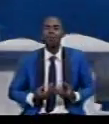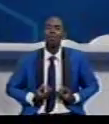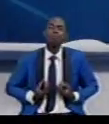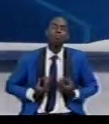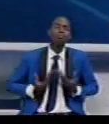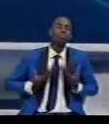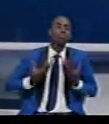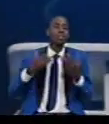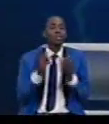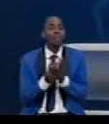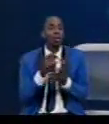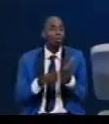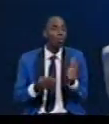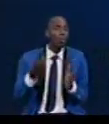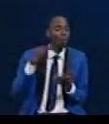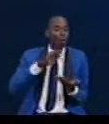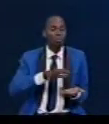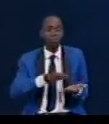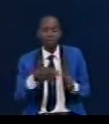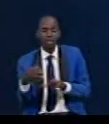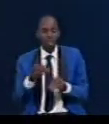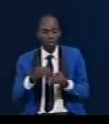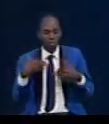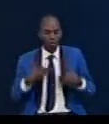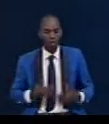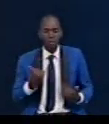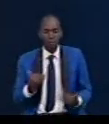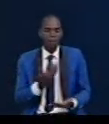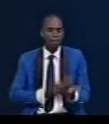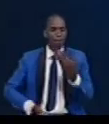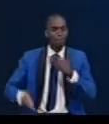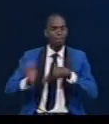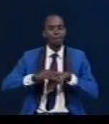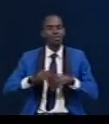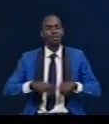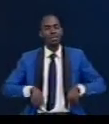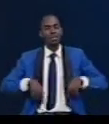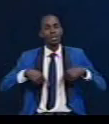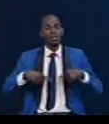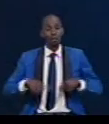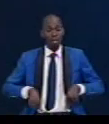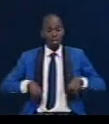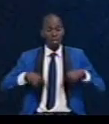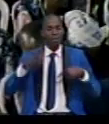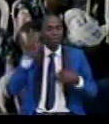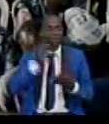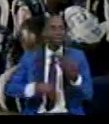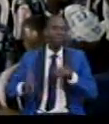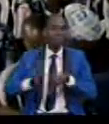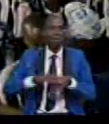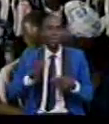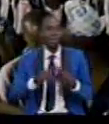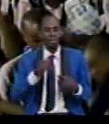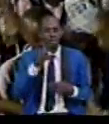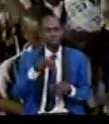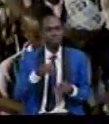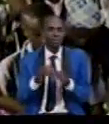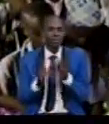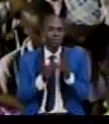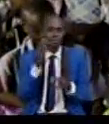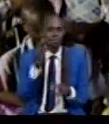my body has now come alive. Life will come to you. In